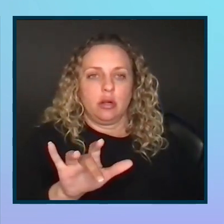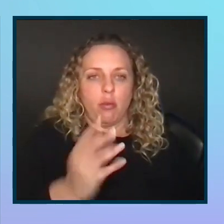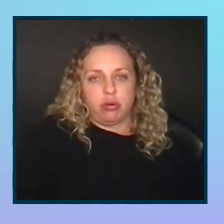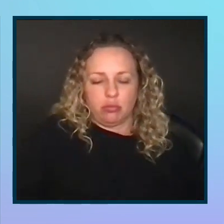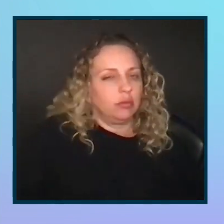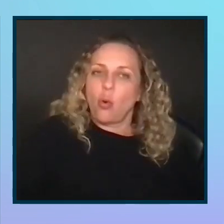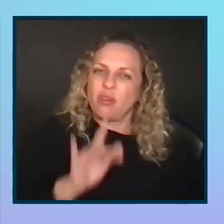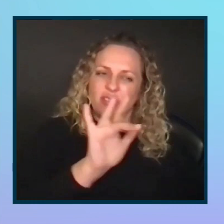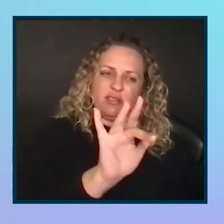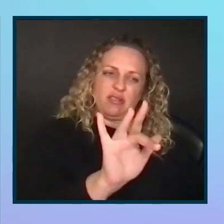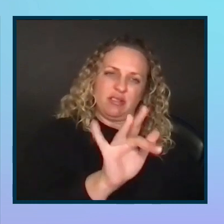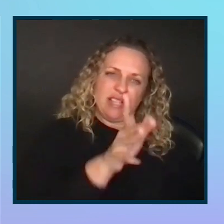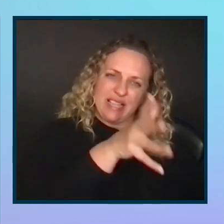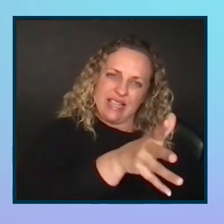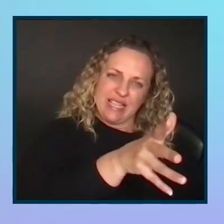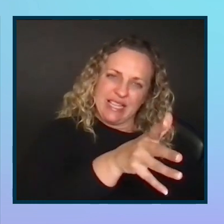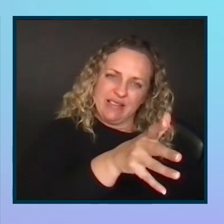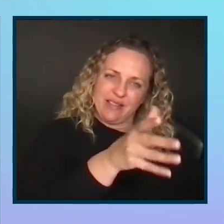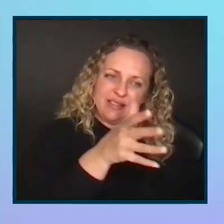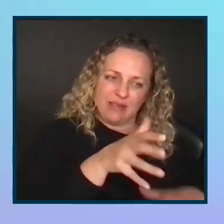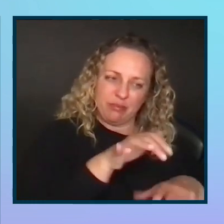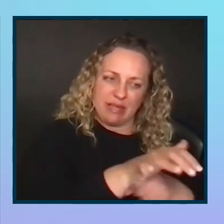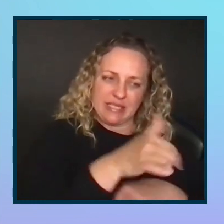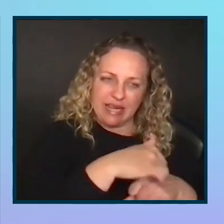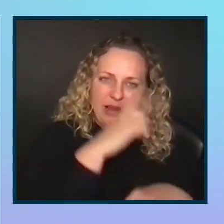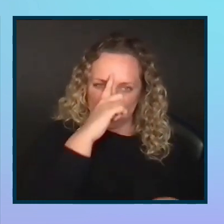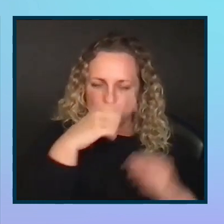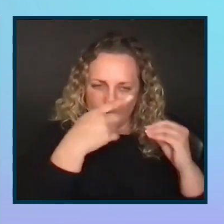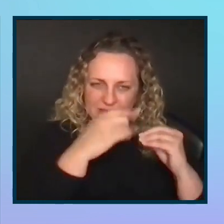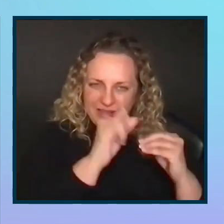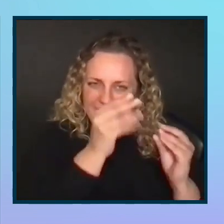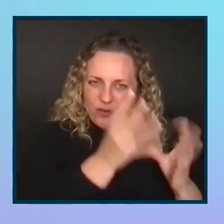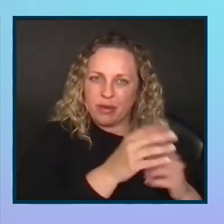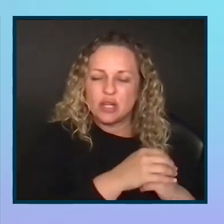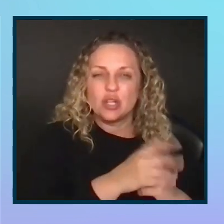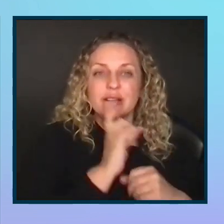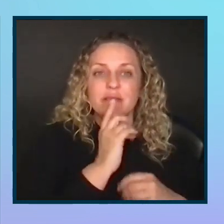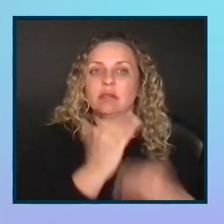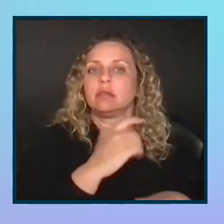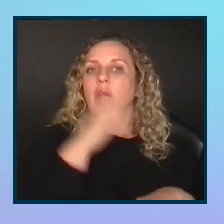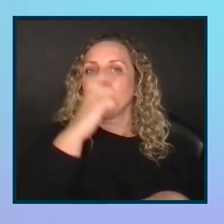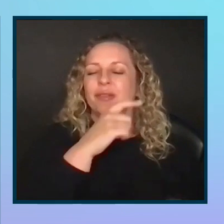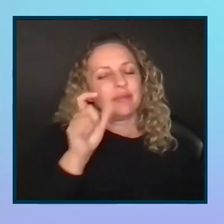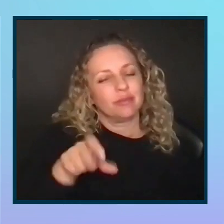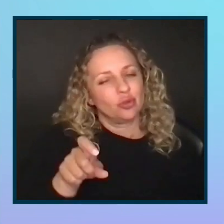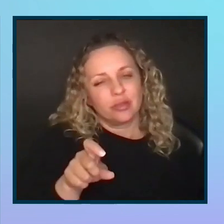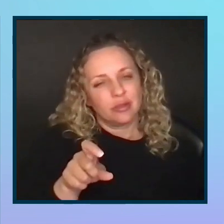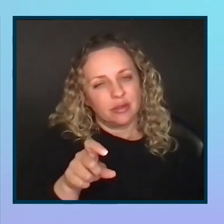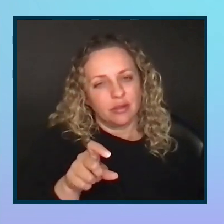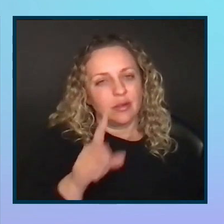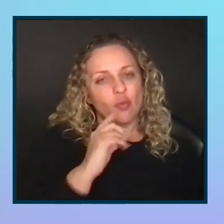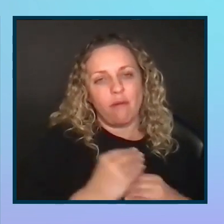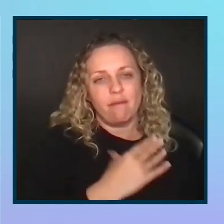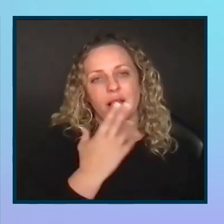that a user has the time they need to process it. And, I always say, if you put timers on them, which you shouldn't, you're going to affect